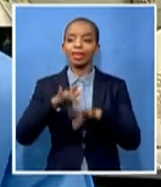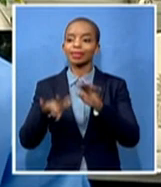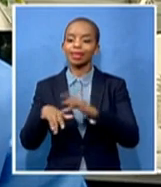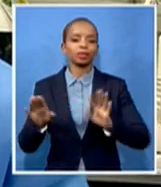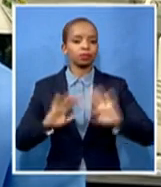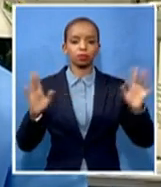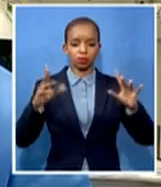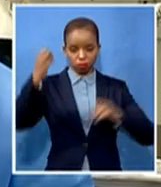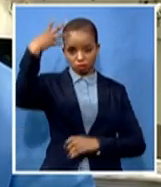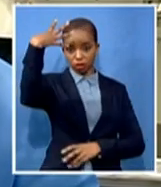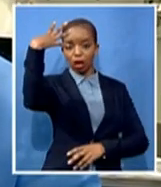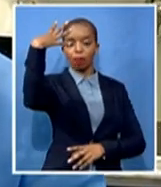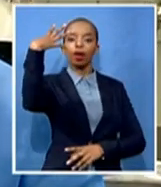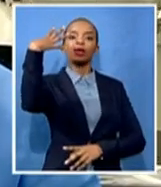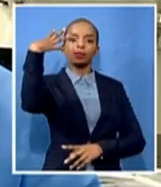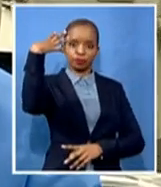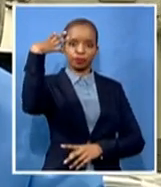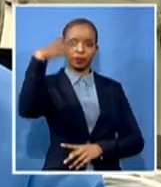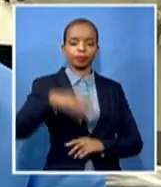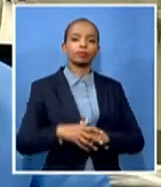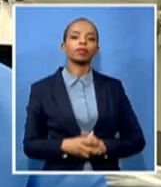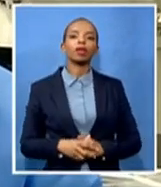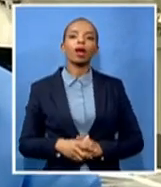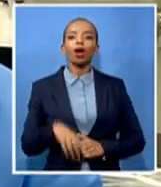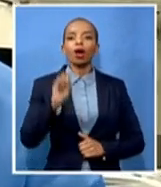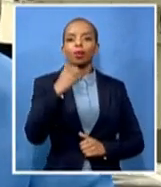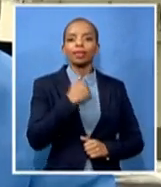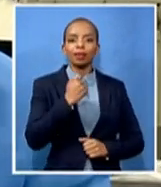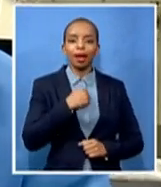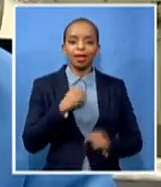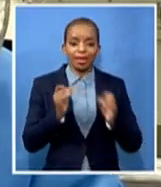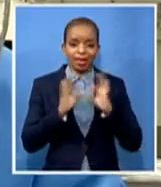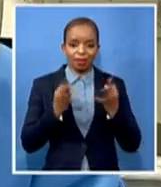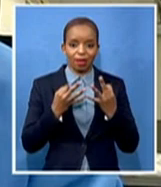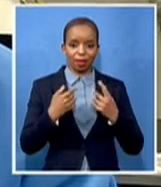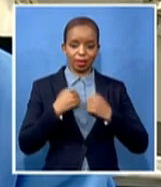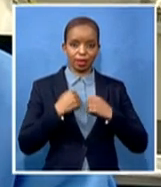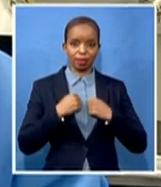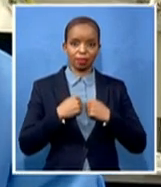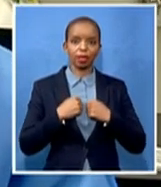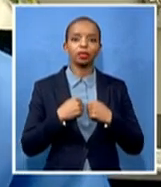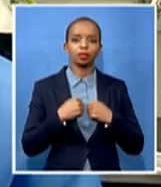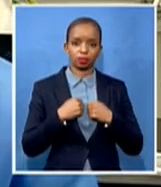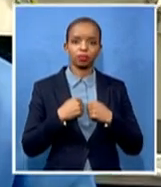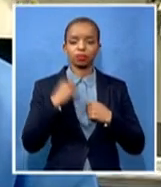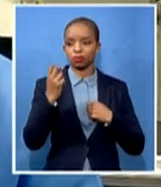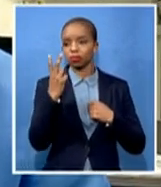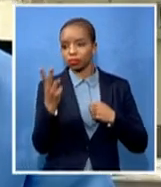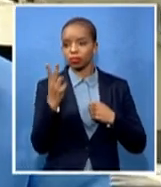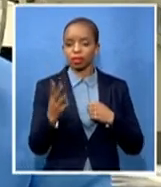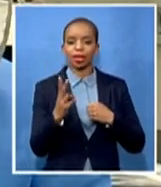And it's only my immediate family that I have been seeing over the last couple of months. My extended family I am not seeing at